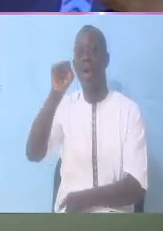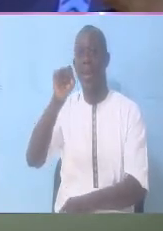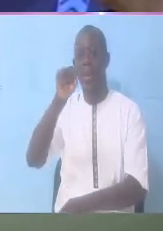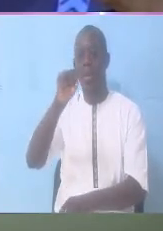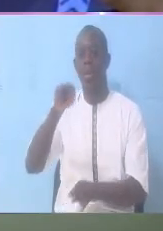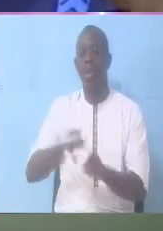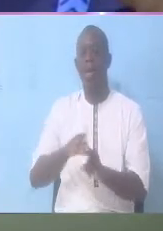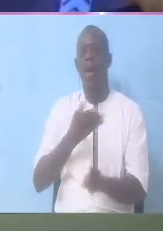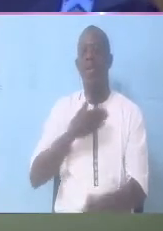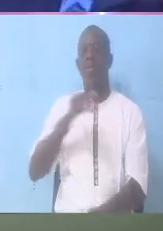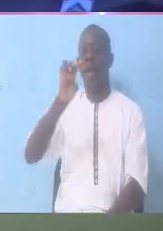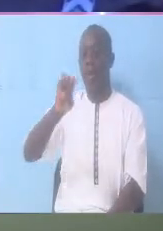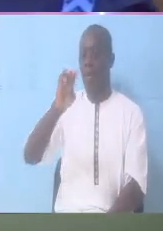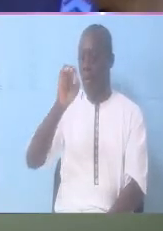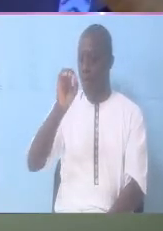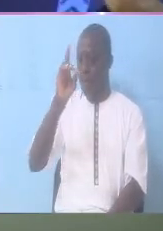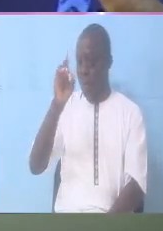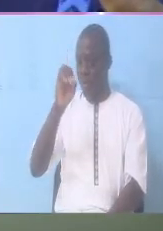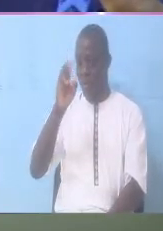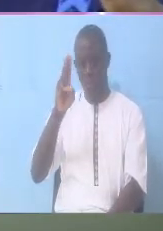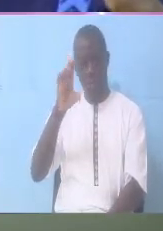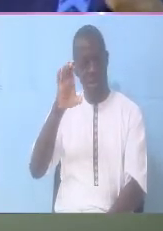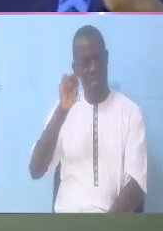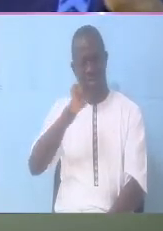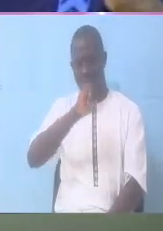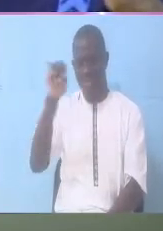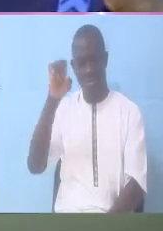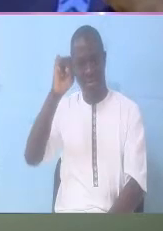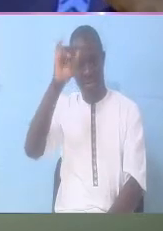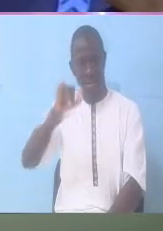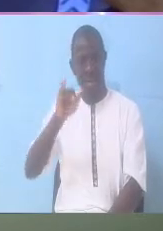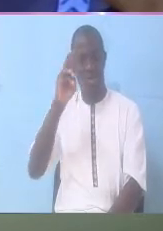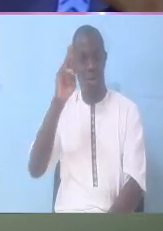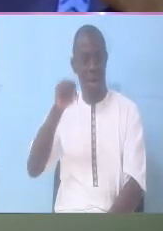Cisse, UN. Modou Cisse, Ufanambe UN.